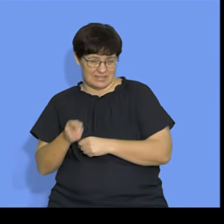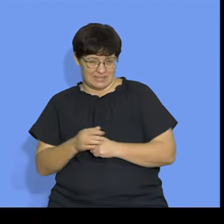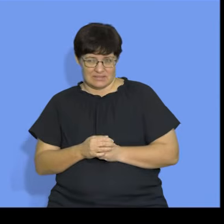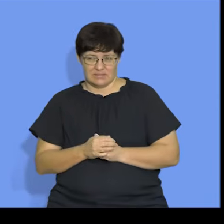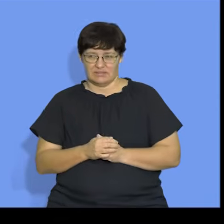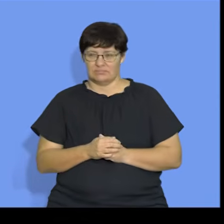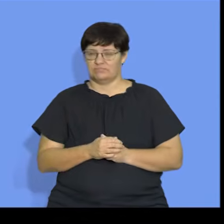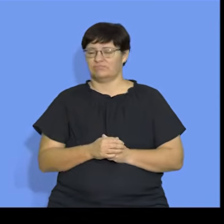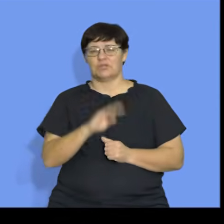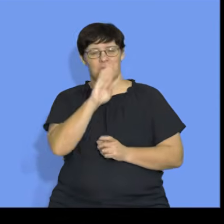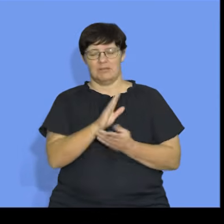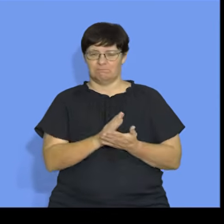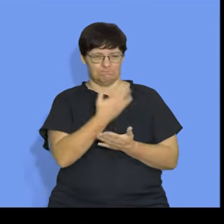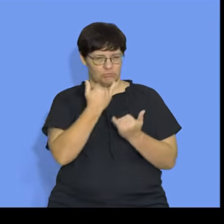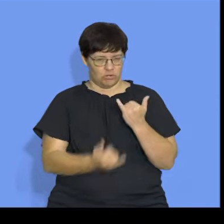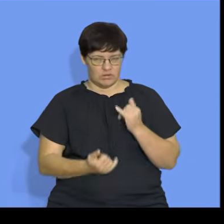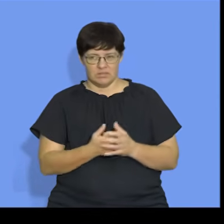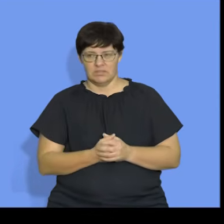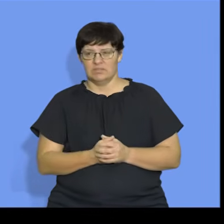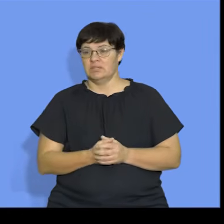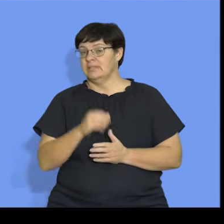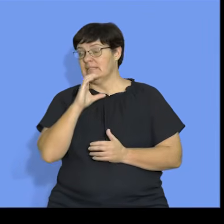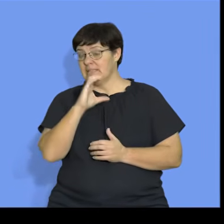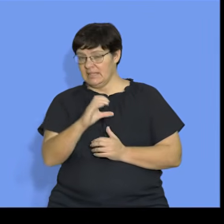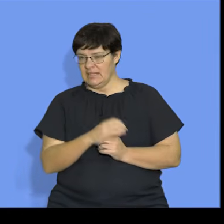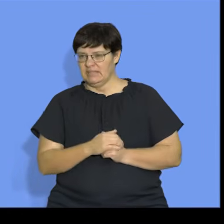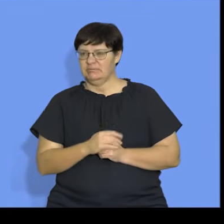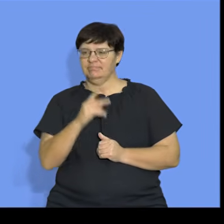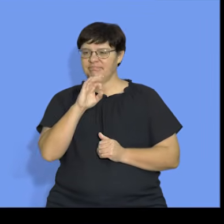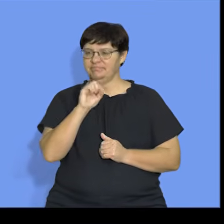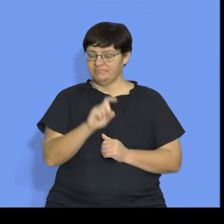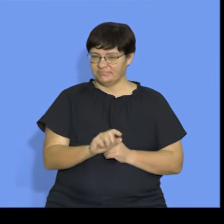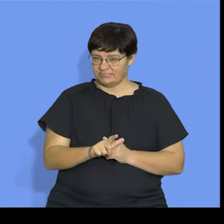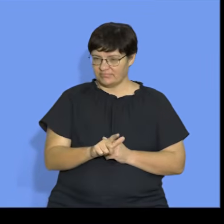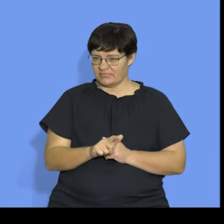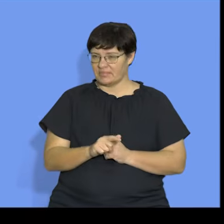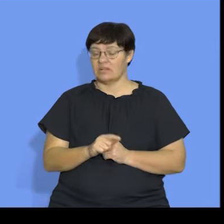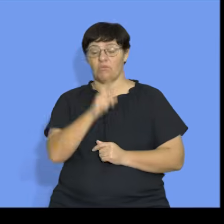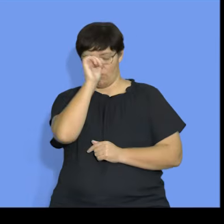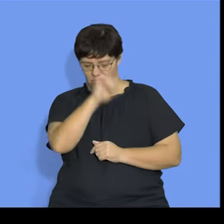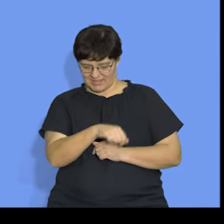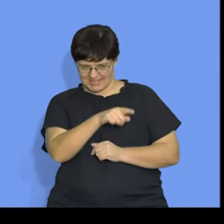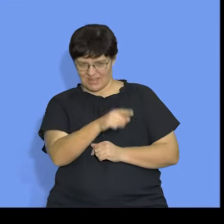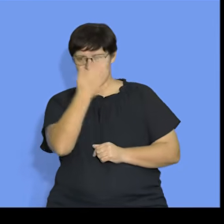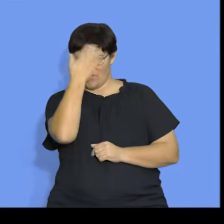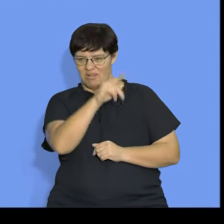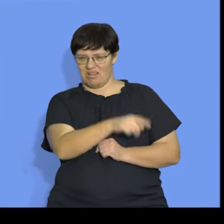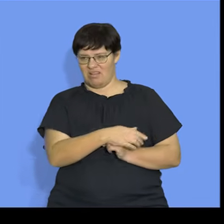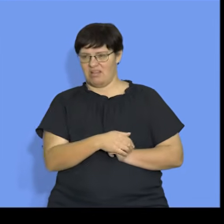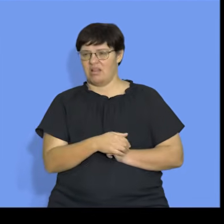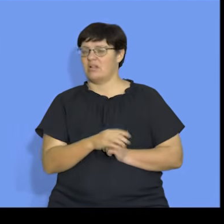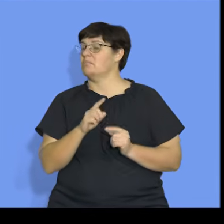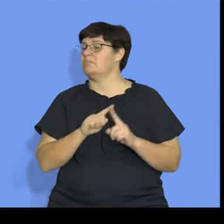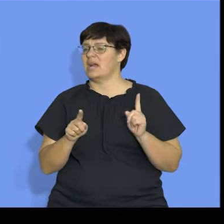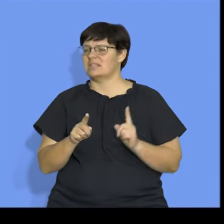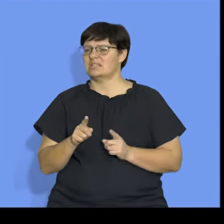So B is incorrect. C, bacterial. Yes, we know it's bacterial. However,